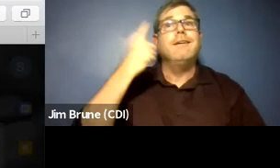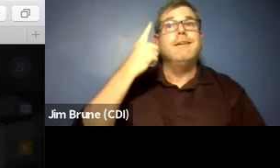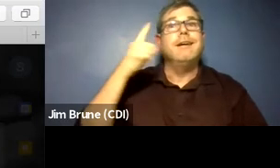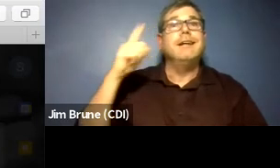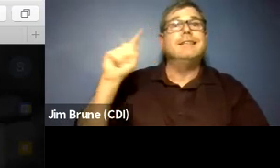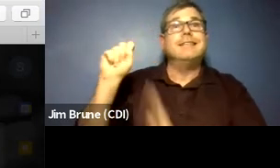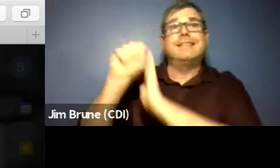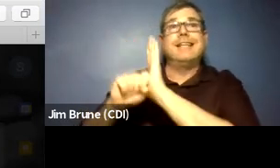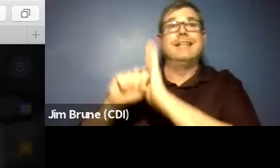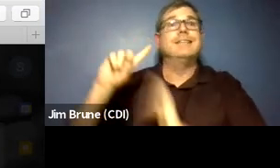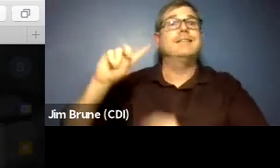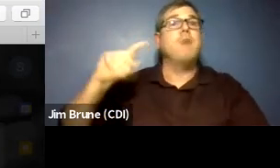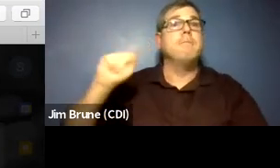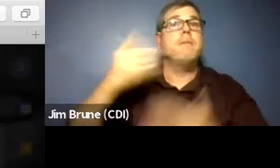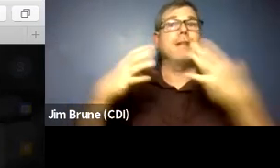have